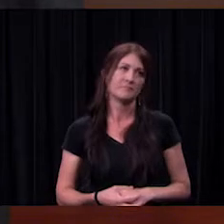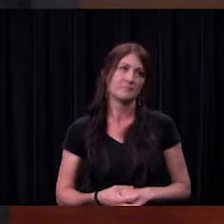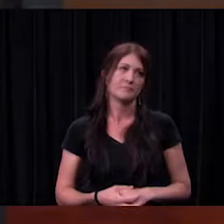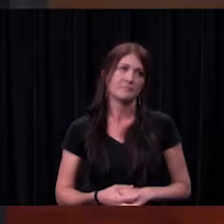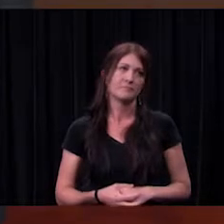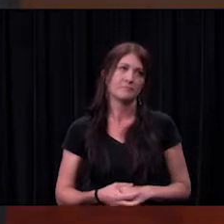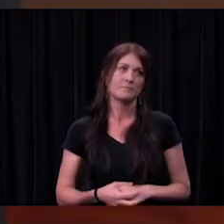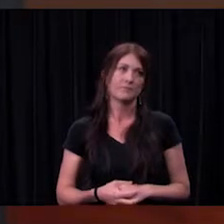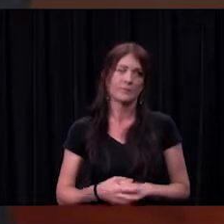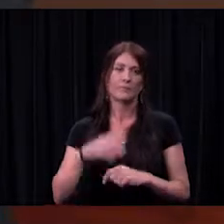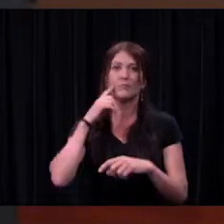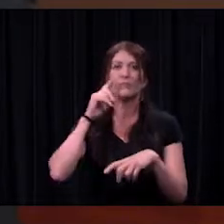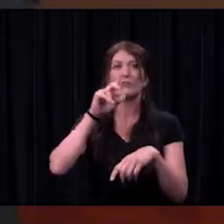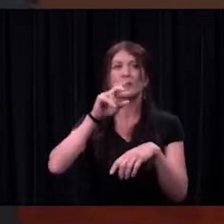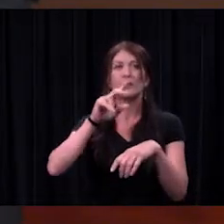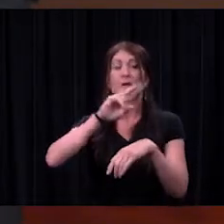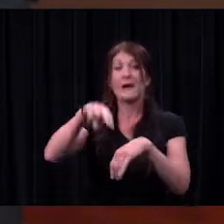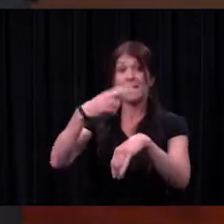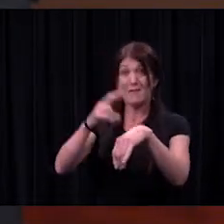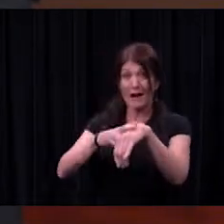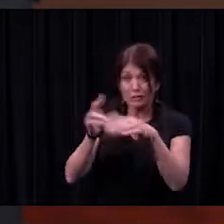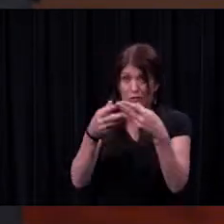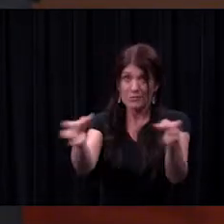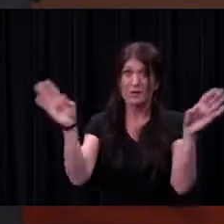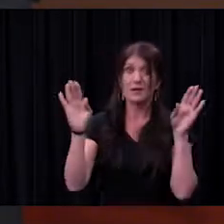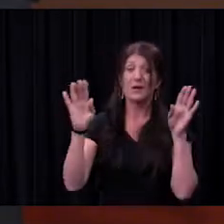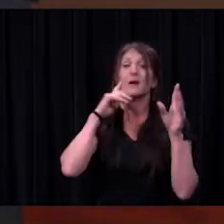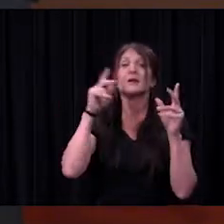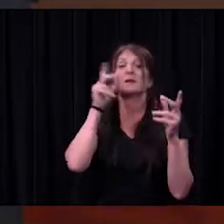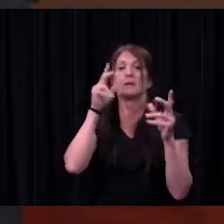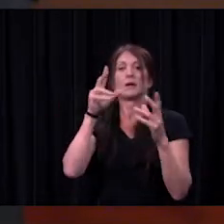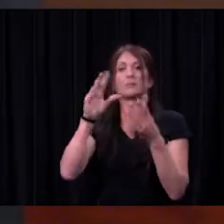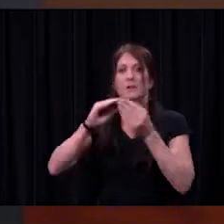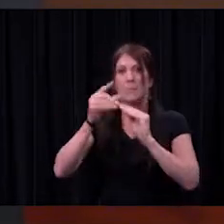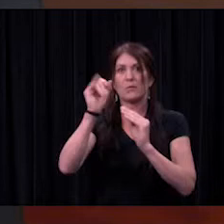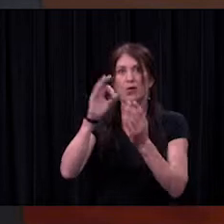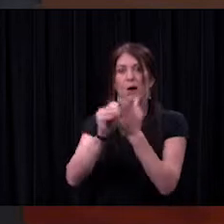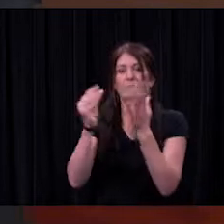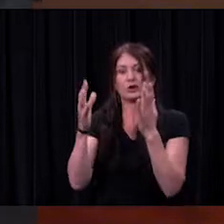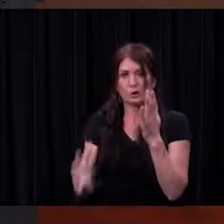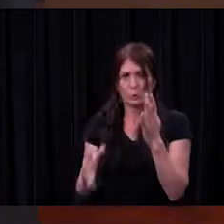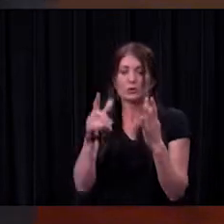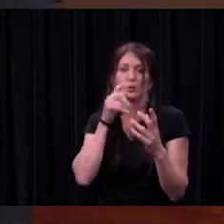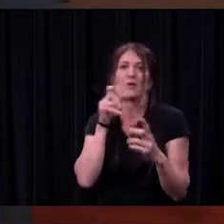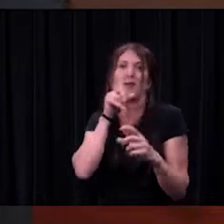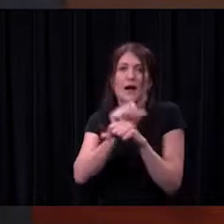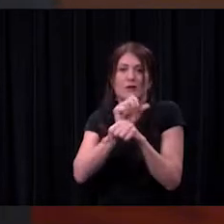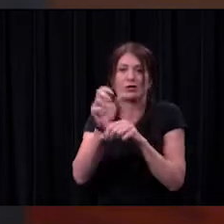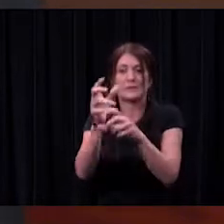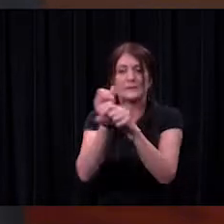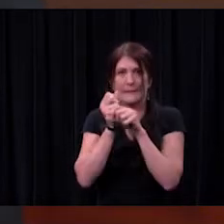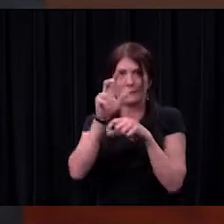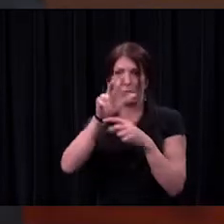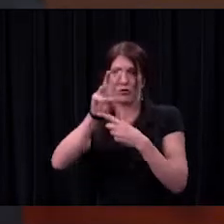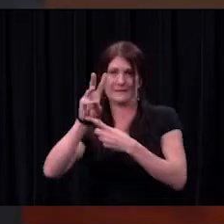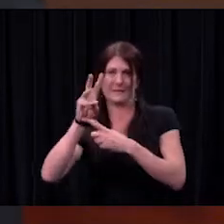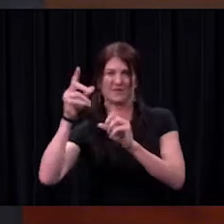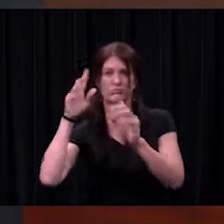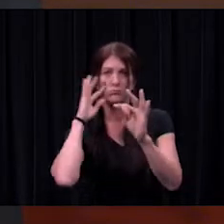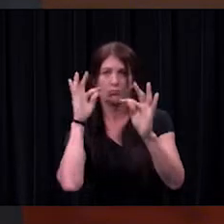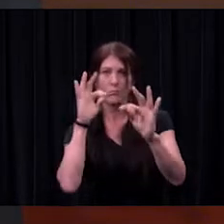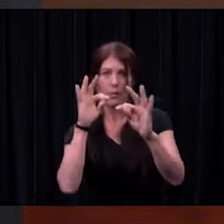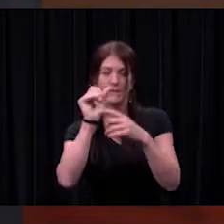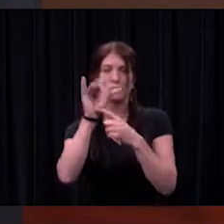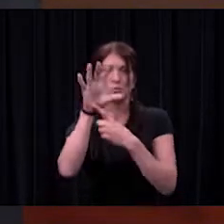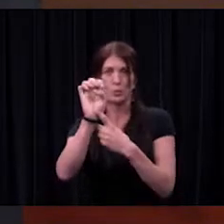Nationally, while the actual number of students earning a composite score of 36 varies from year to year, less than 0.1% of students taking the